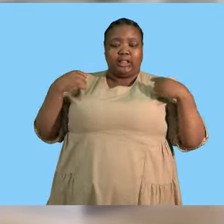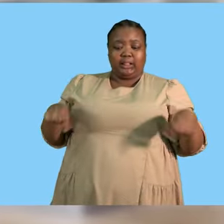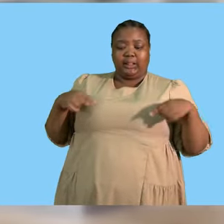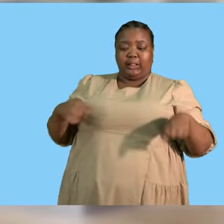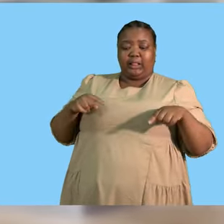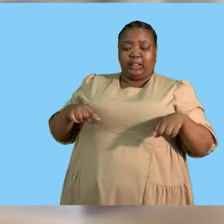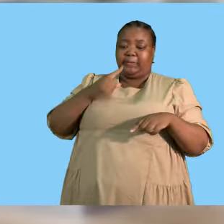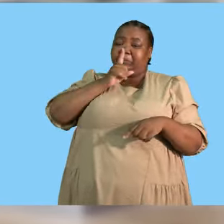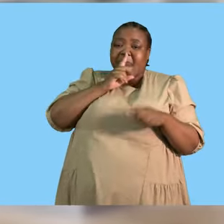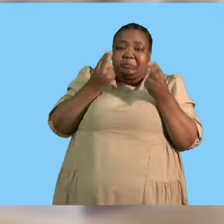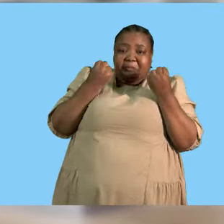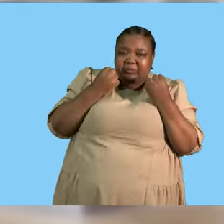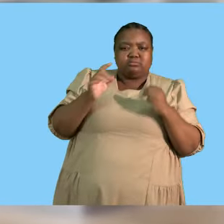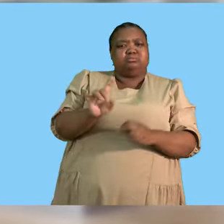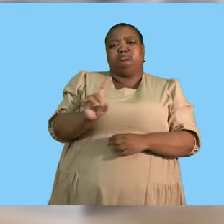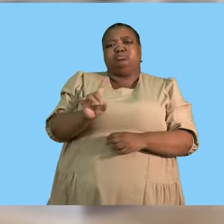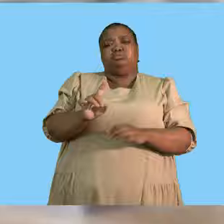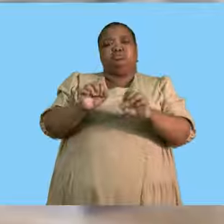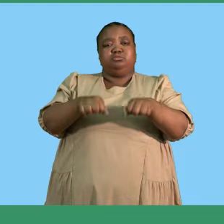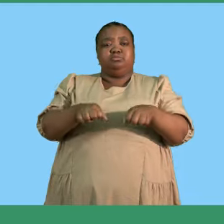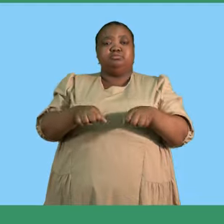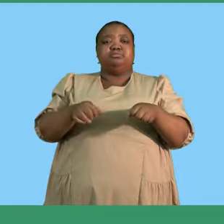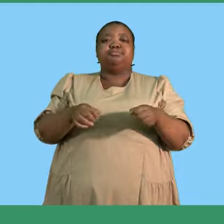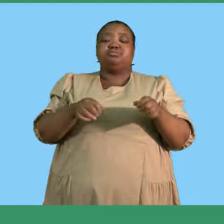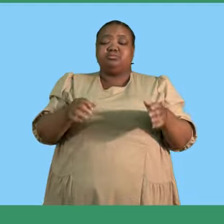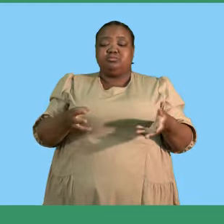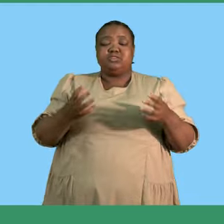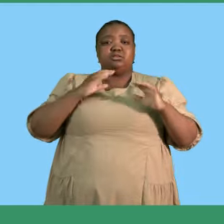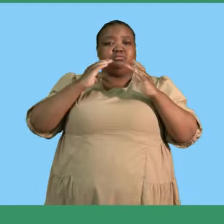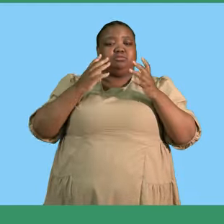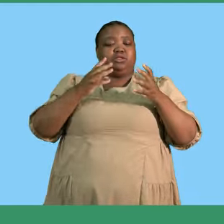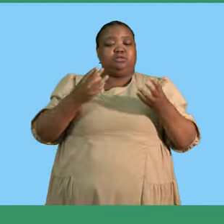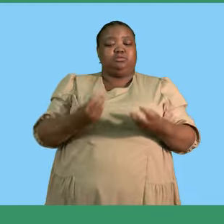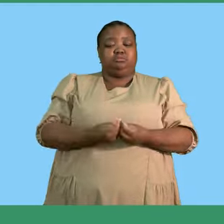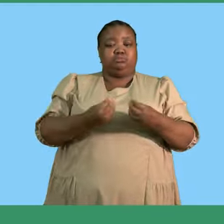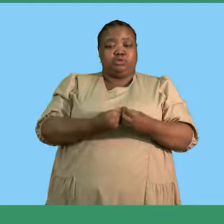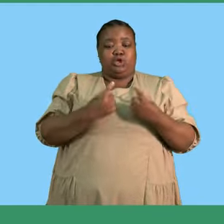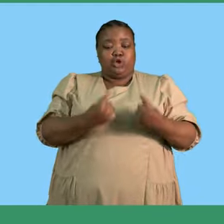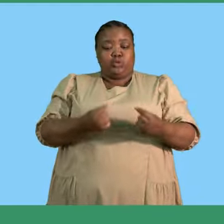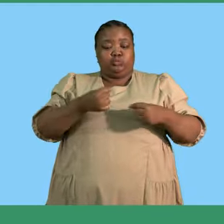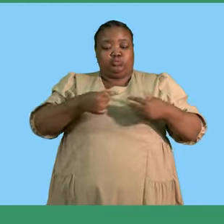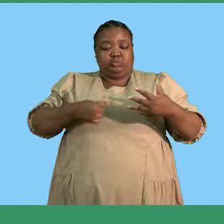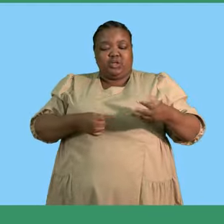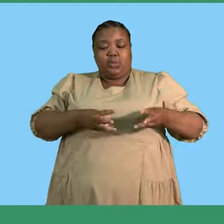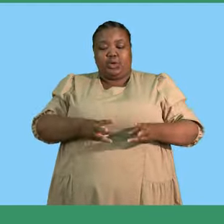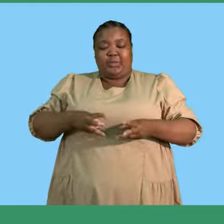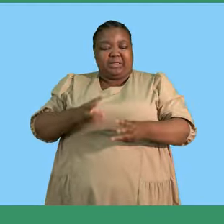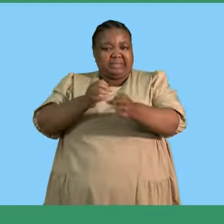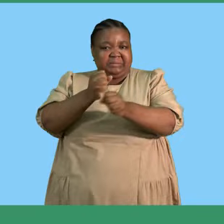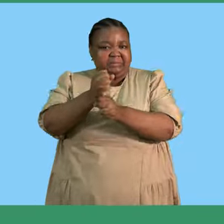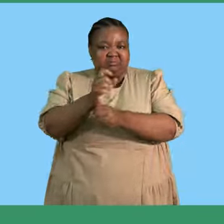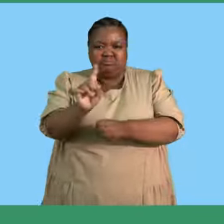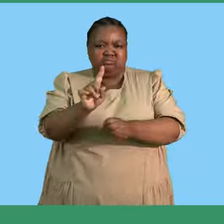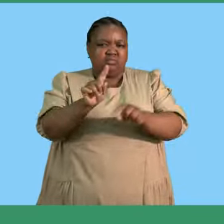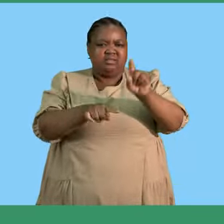rejected. It is also very important to encourage different ways of doing things. Now, you must